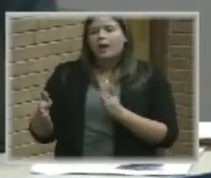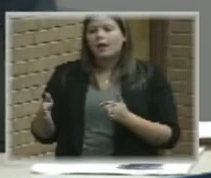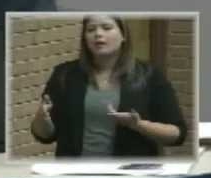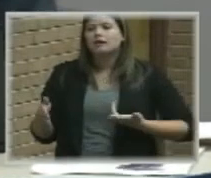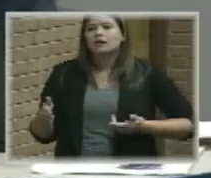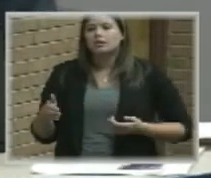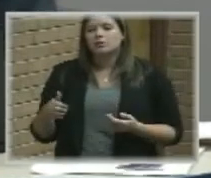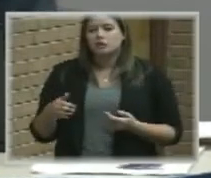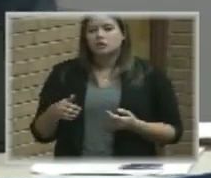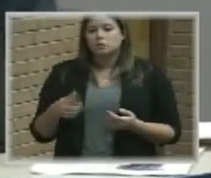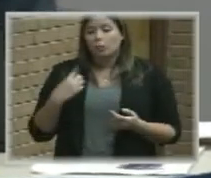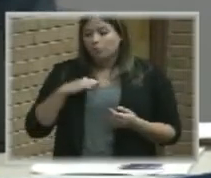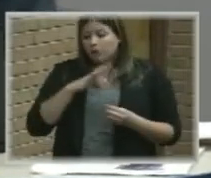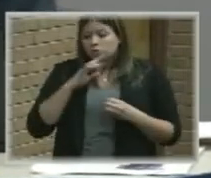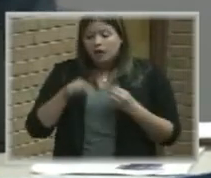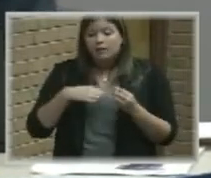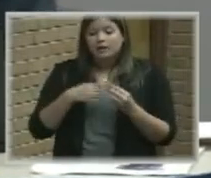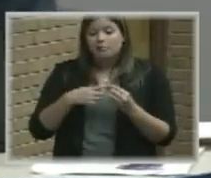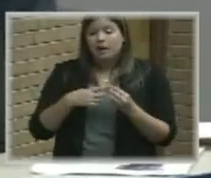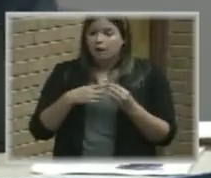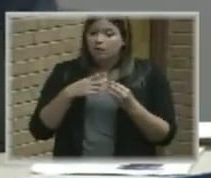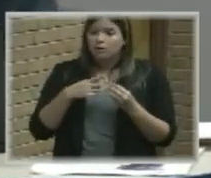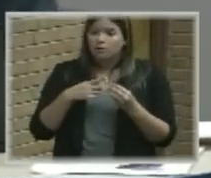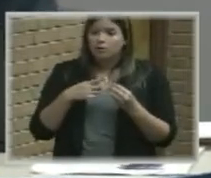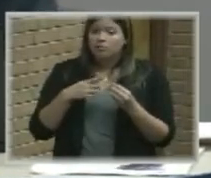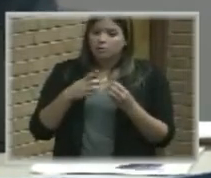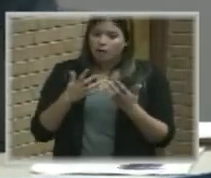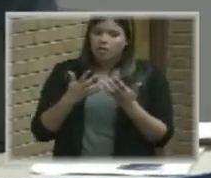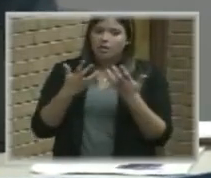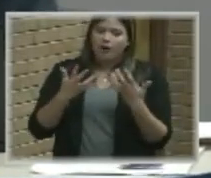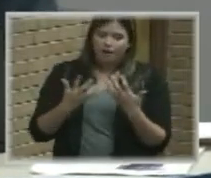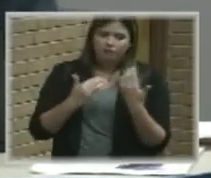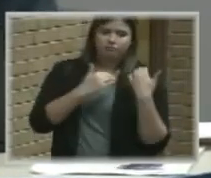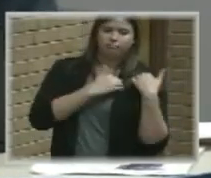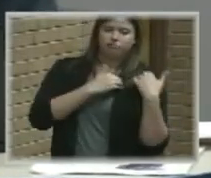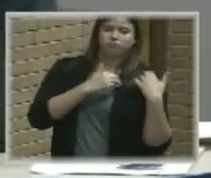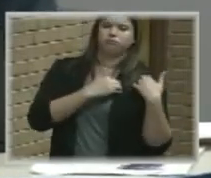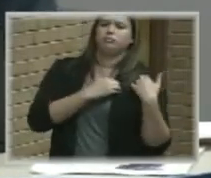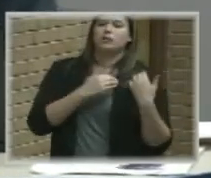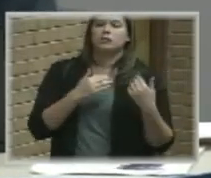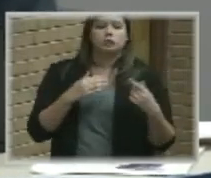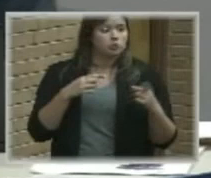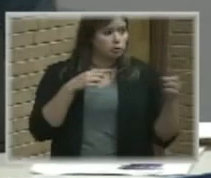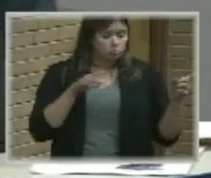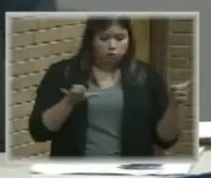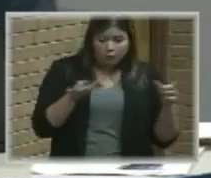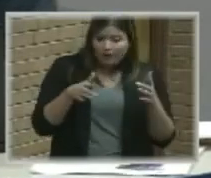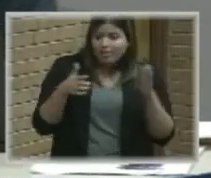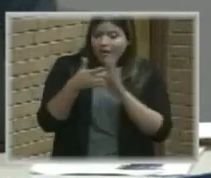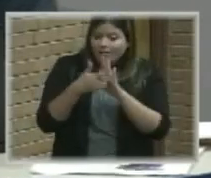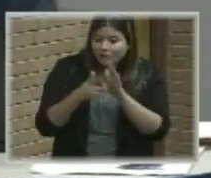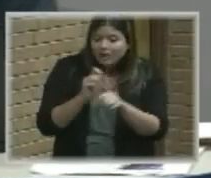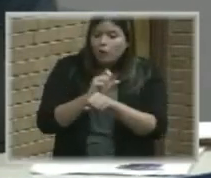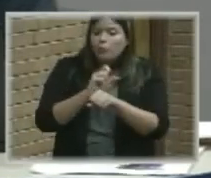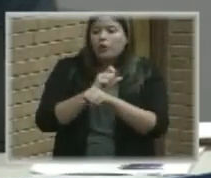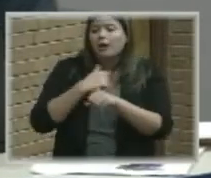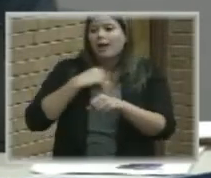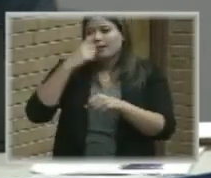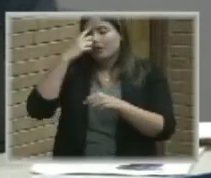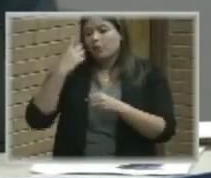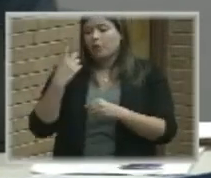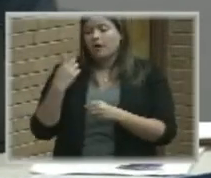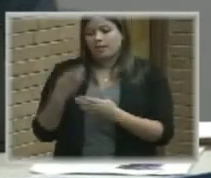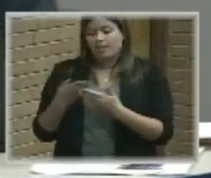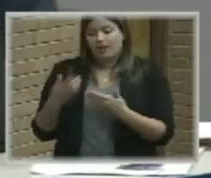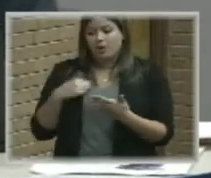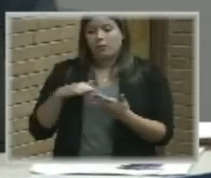talking about a very, very significant undertaking. So just as you're doing a lot of legal work, I think one of the things we